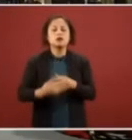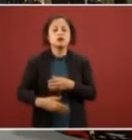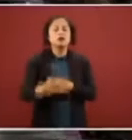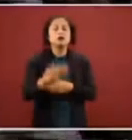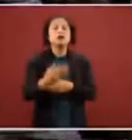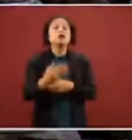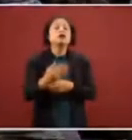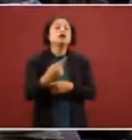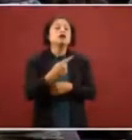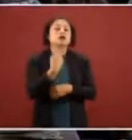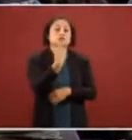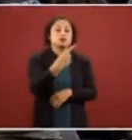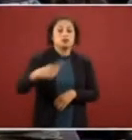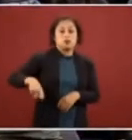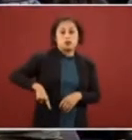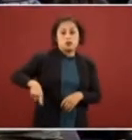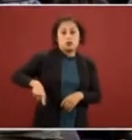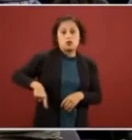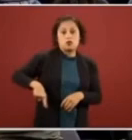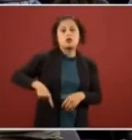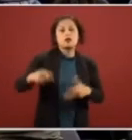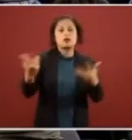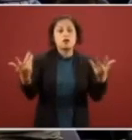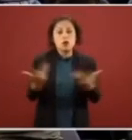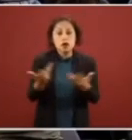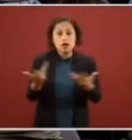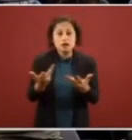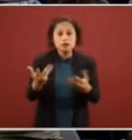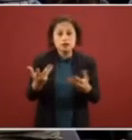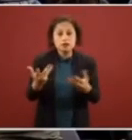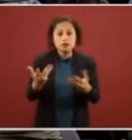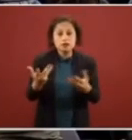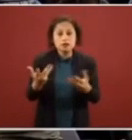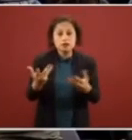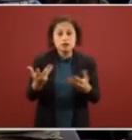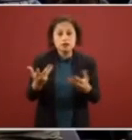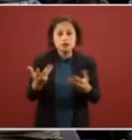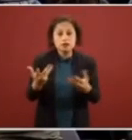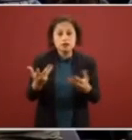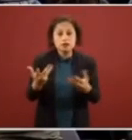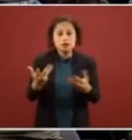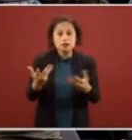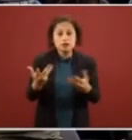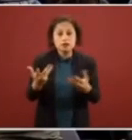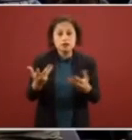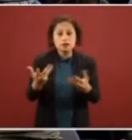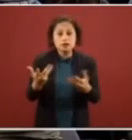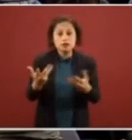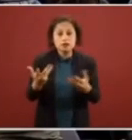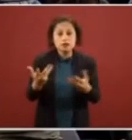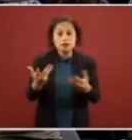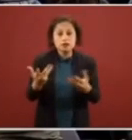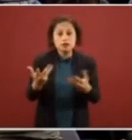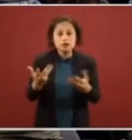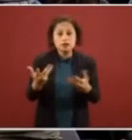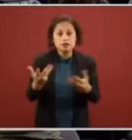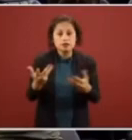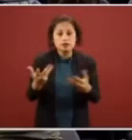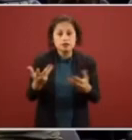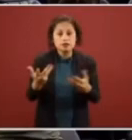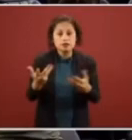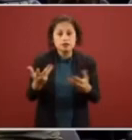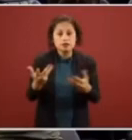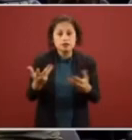que, como bien lo decía usted, en diciembre pueda entregar. So he wants to know what the first actions he's going to